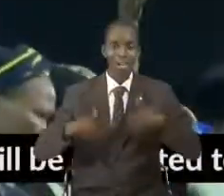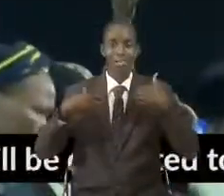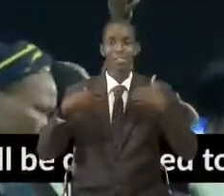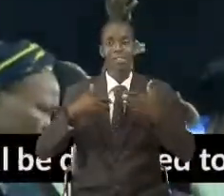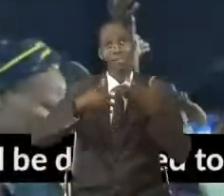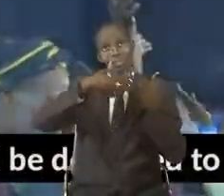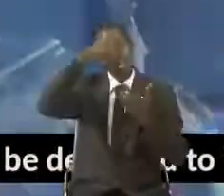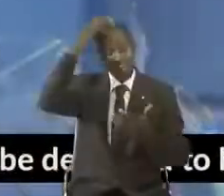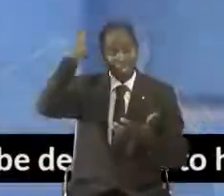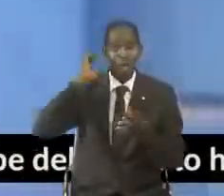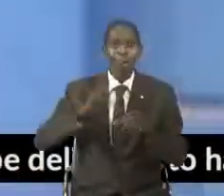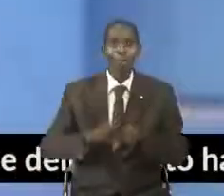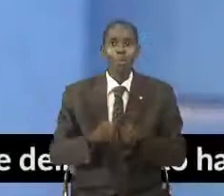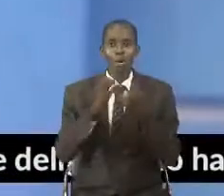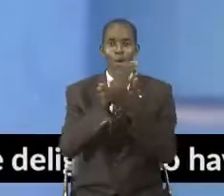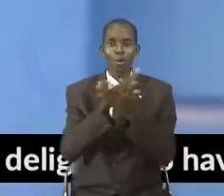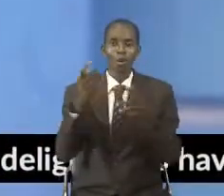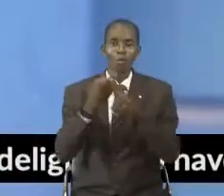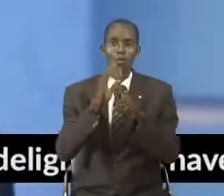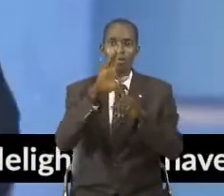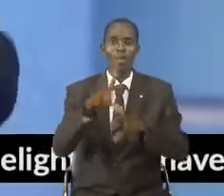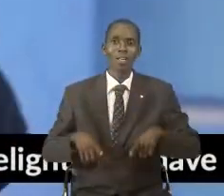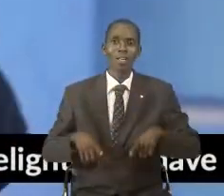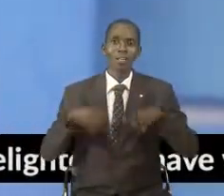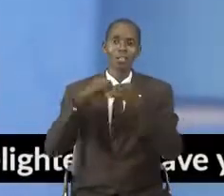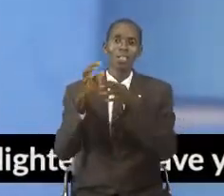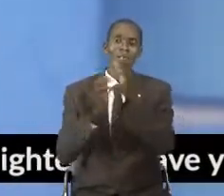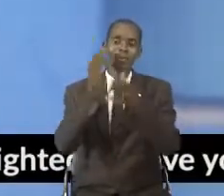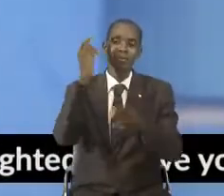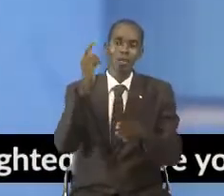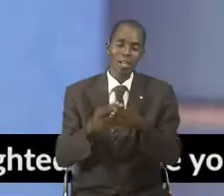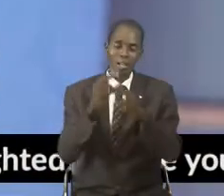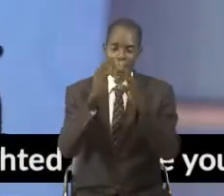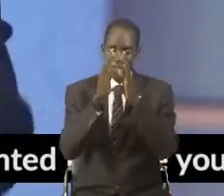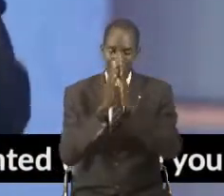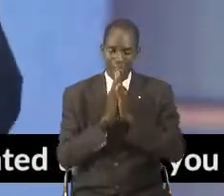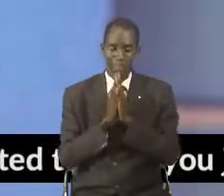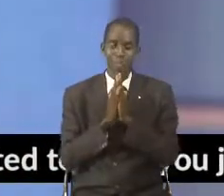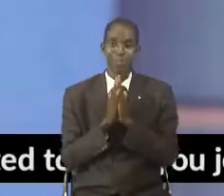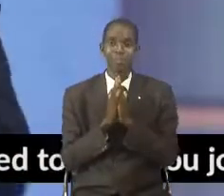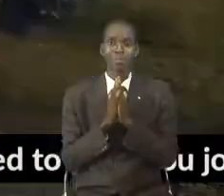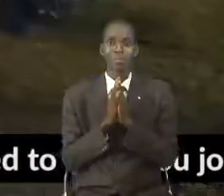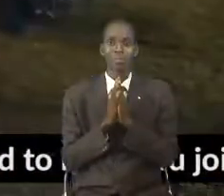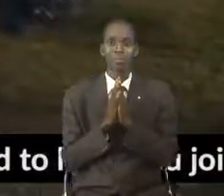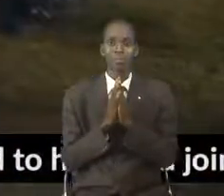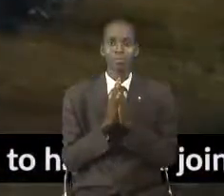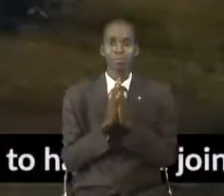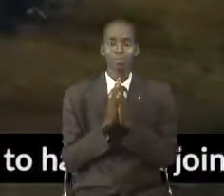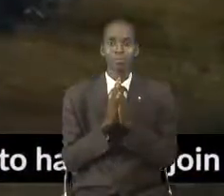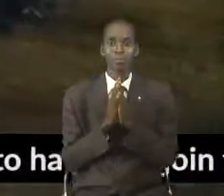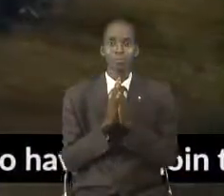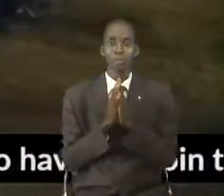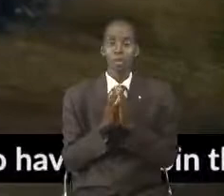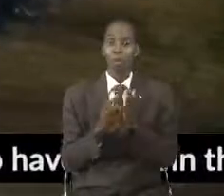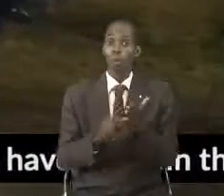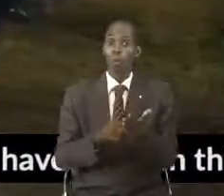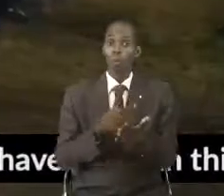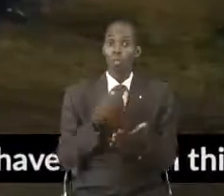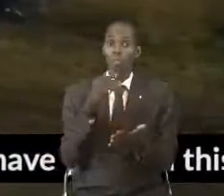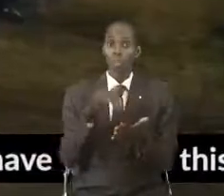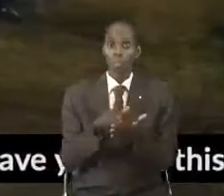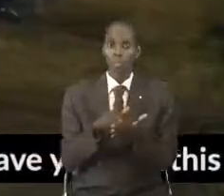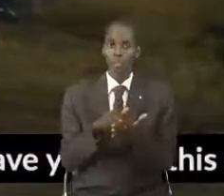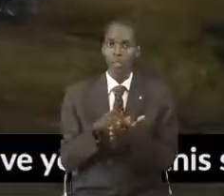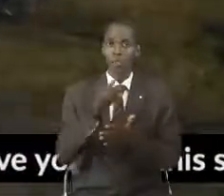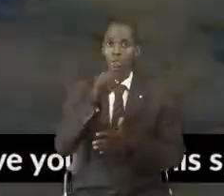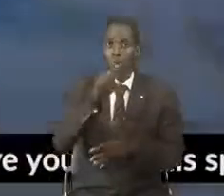every power of the angry lion broken away from your life in Jesus' name.